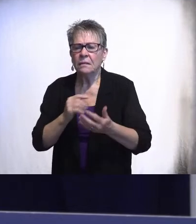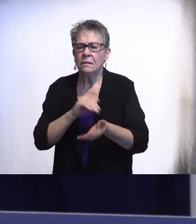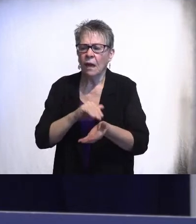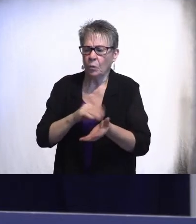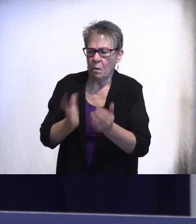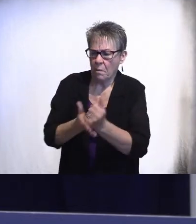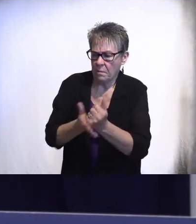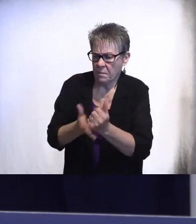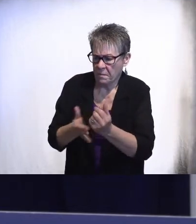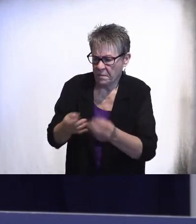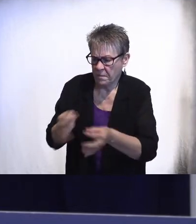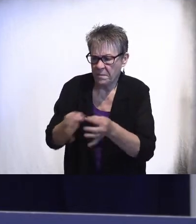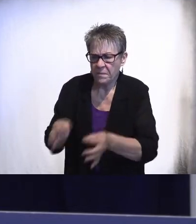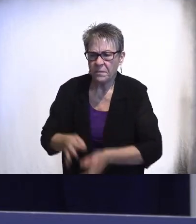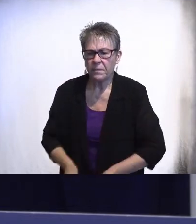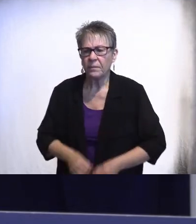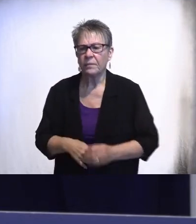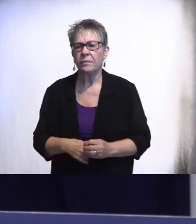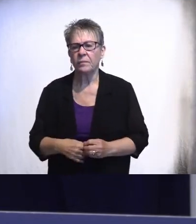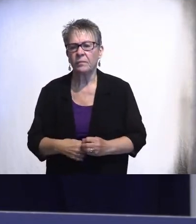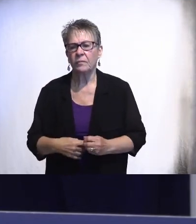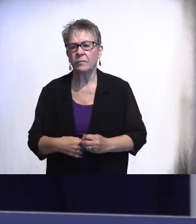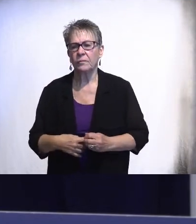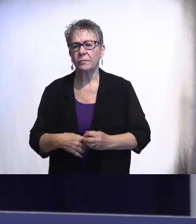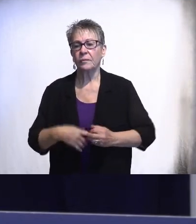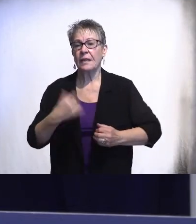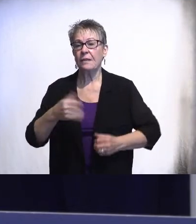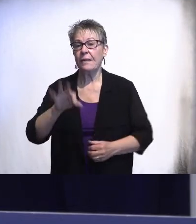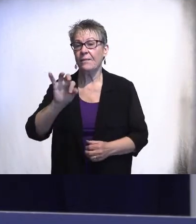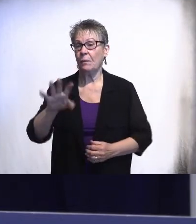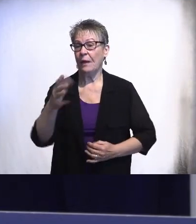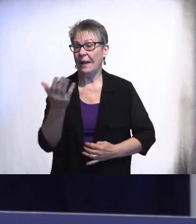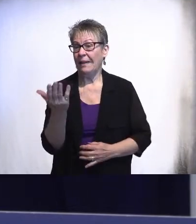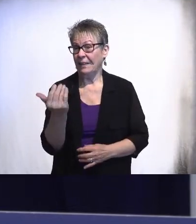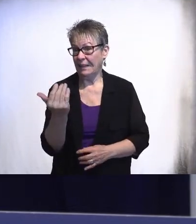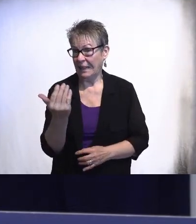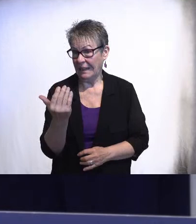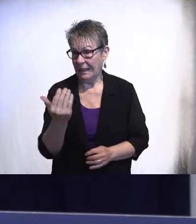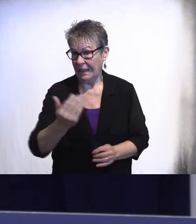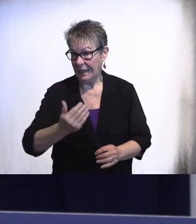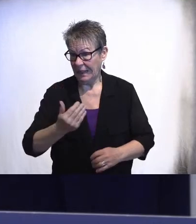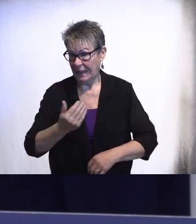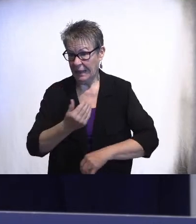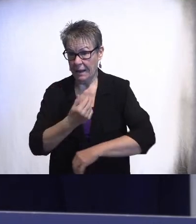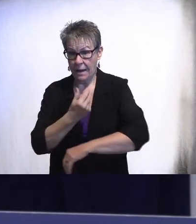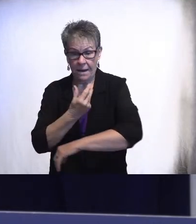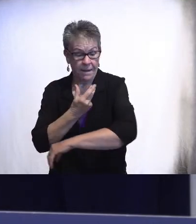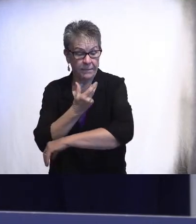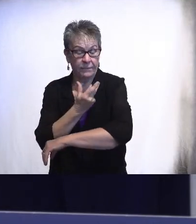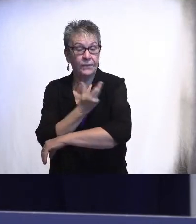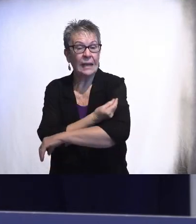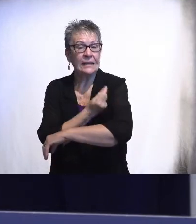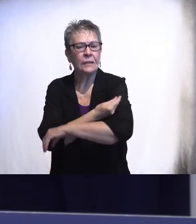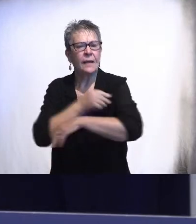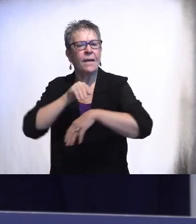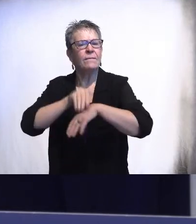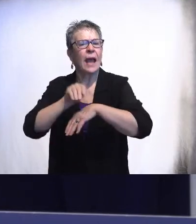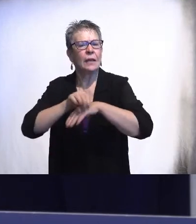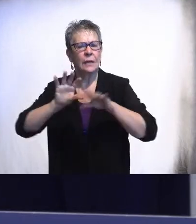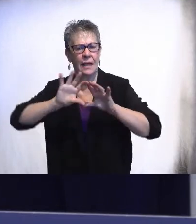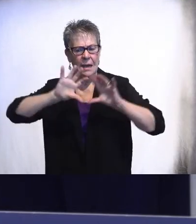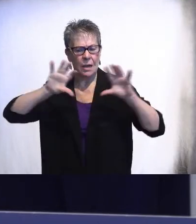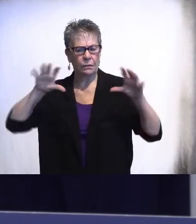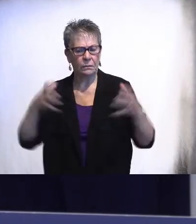February 15th to consider emergency use authorization of Pfizer's